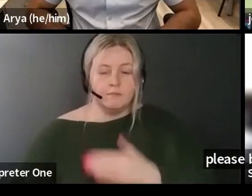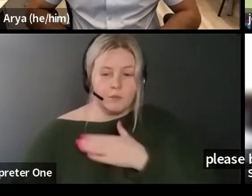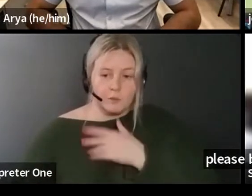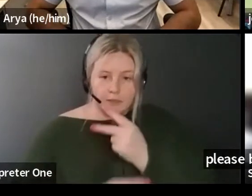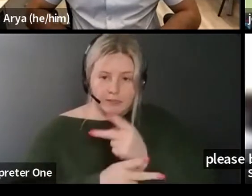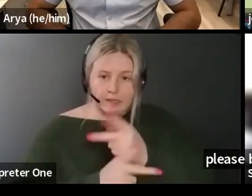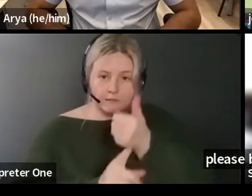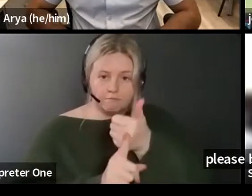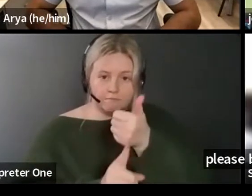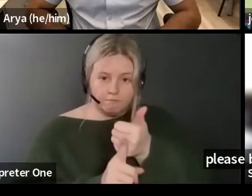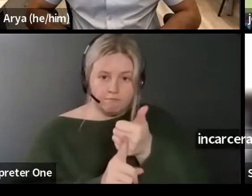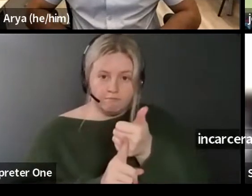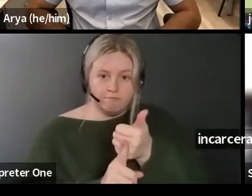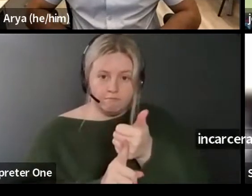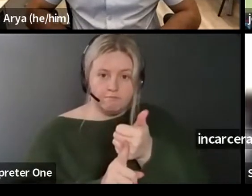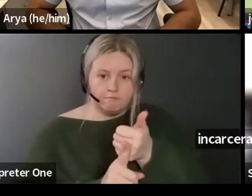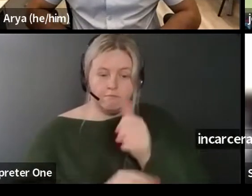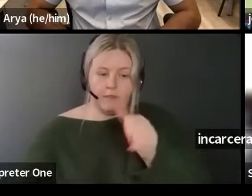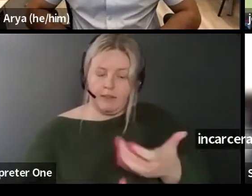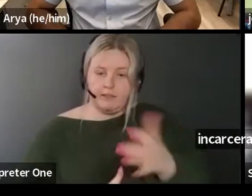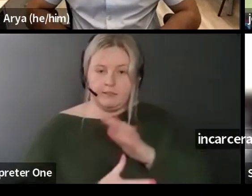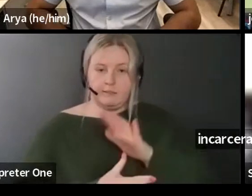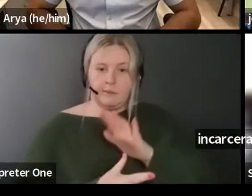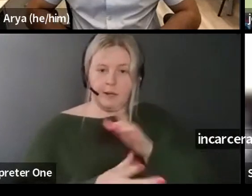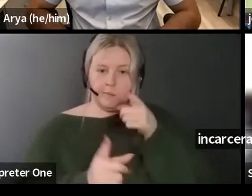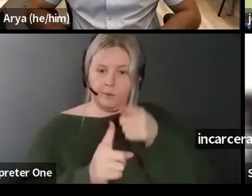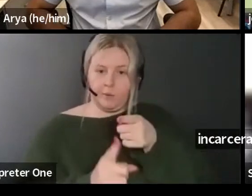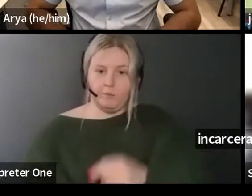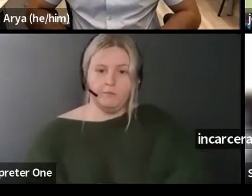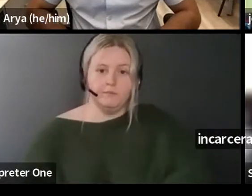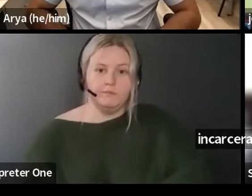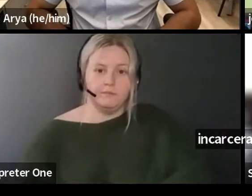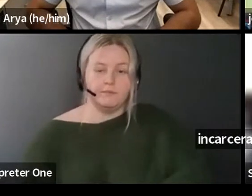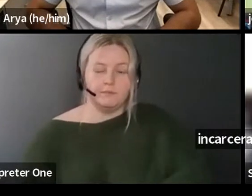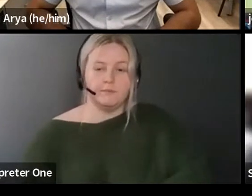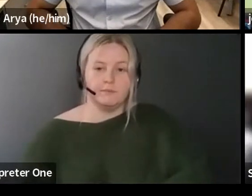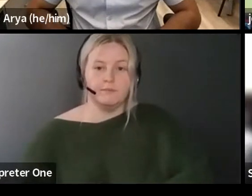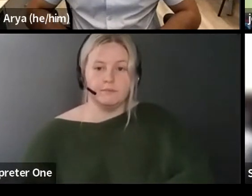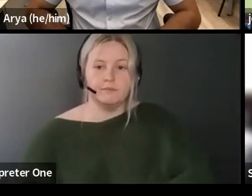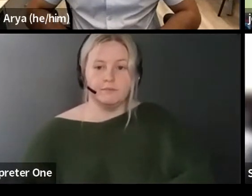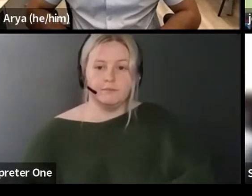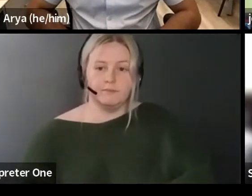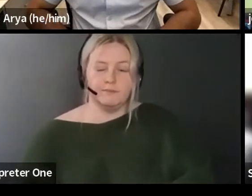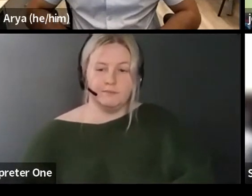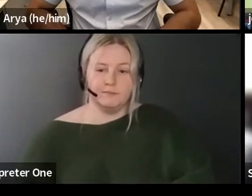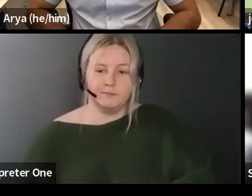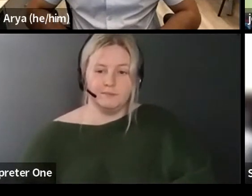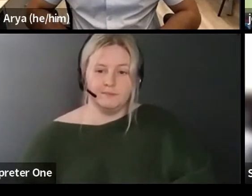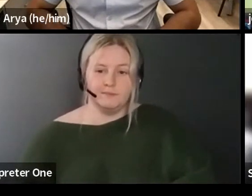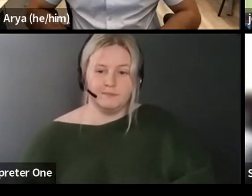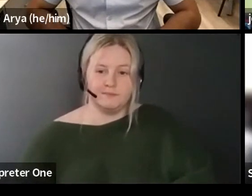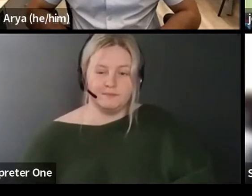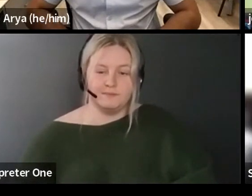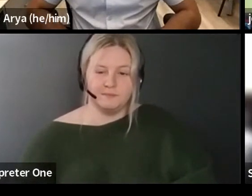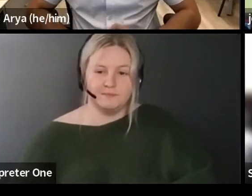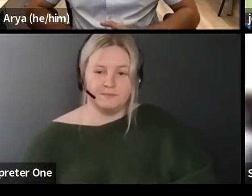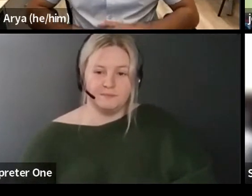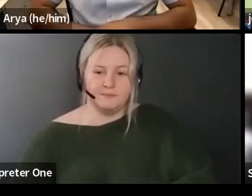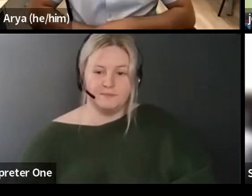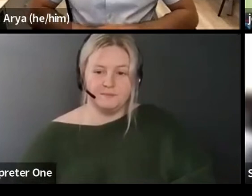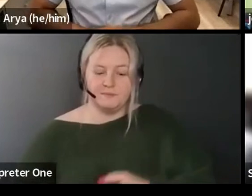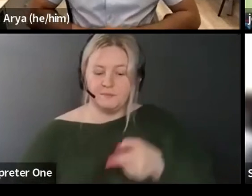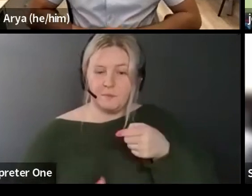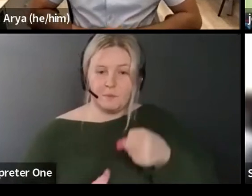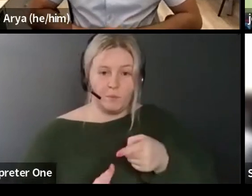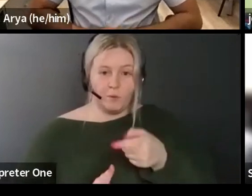yourself. That's our primary focus. That's our main job these days. Keep